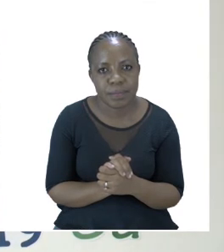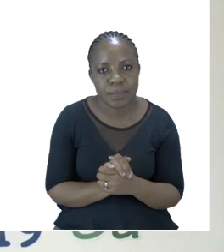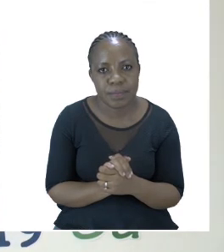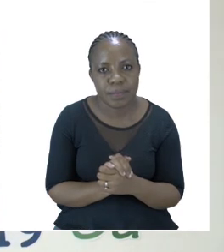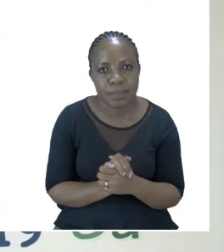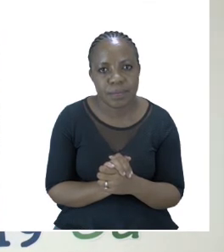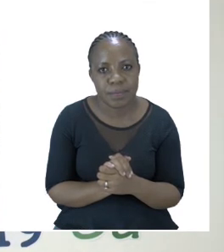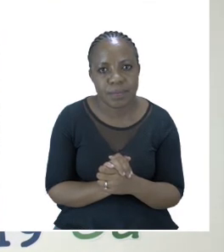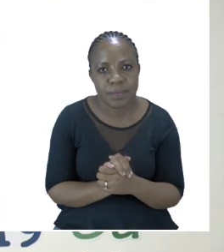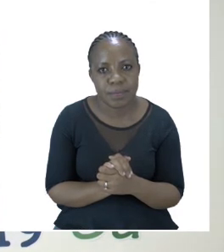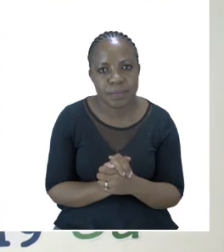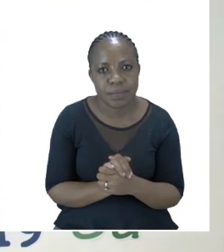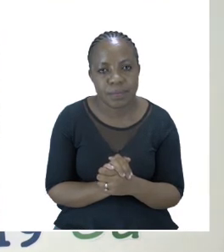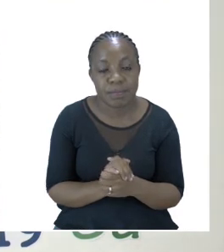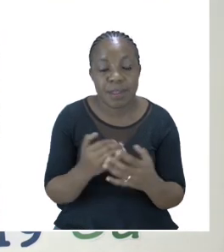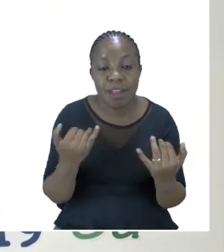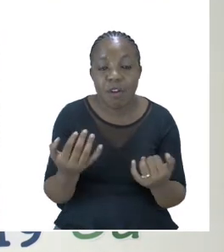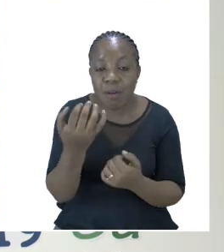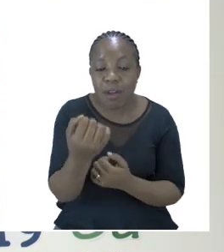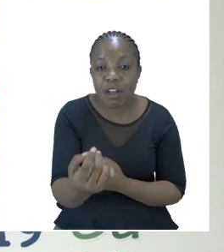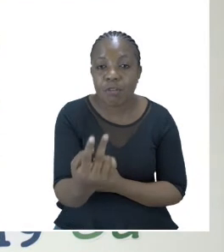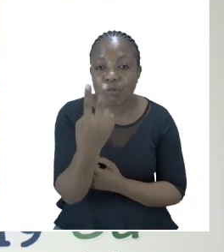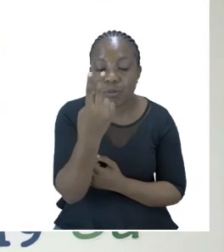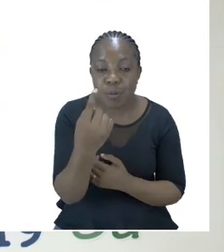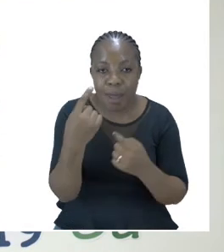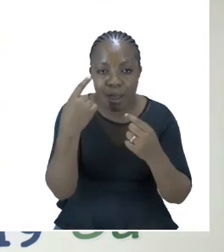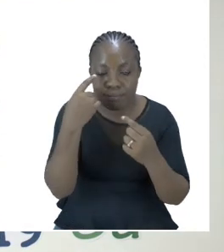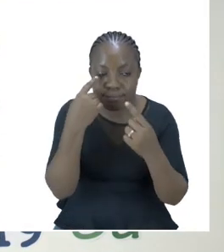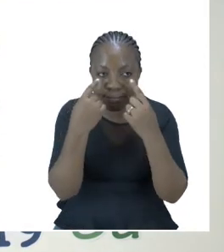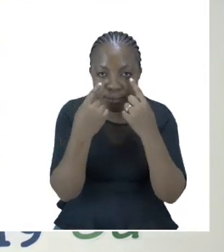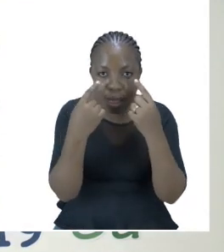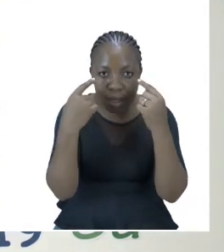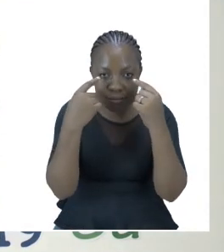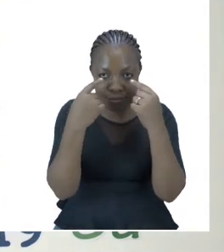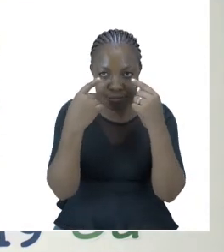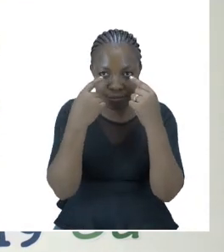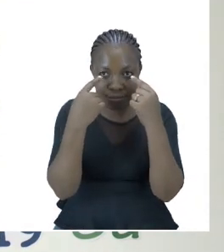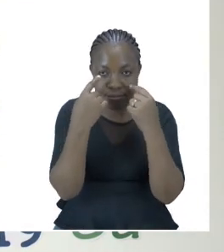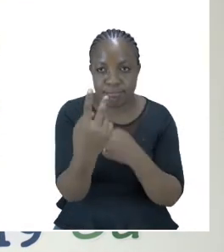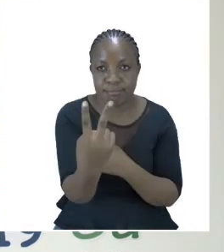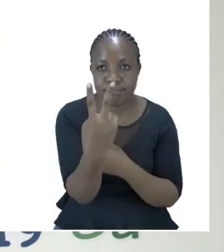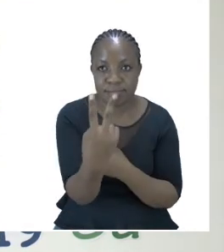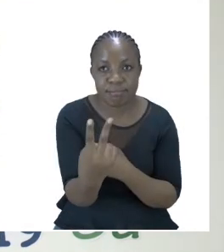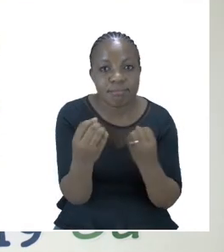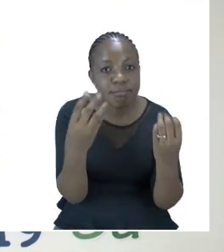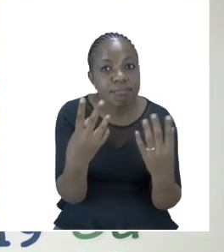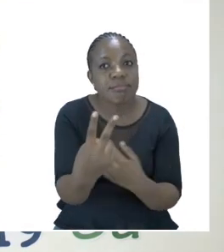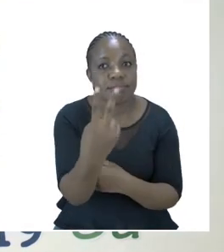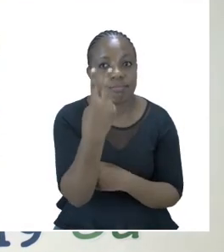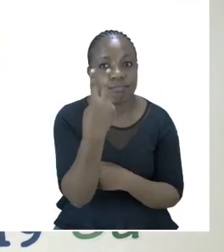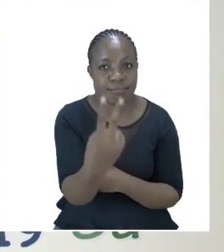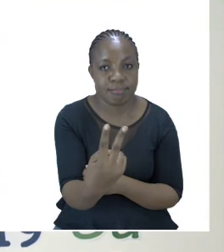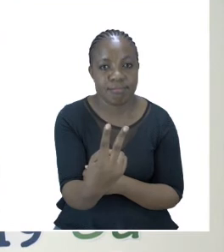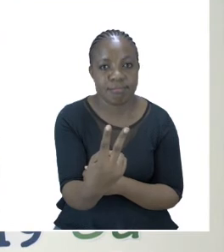2 eyes. Very good. Point at your 2 eyes. Then